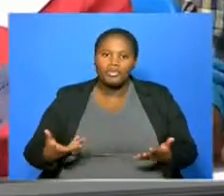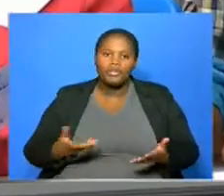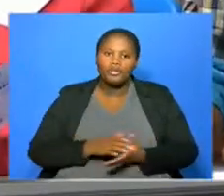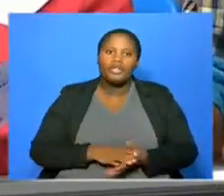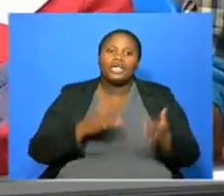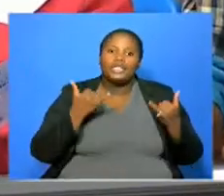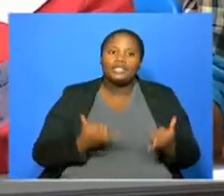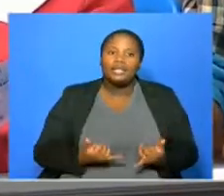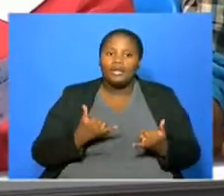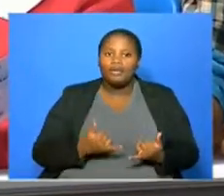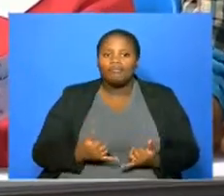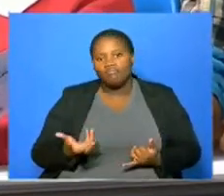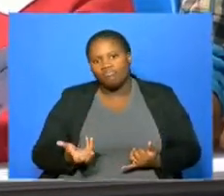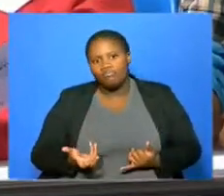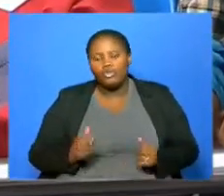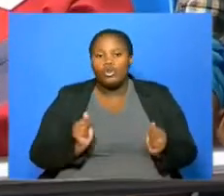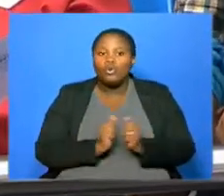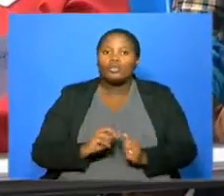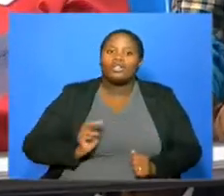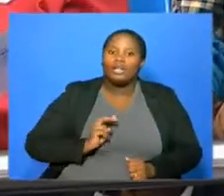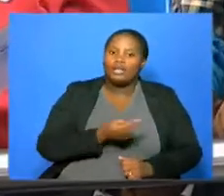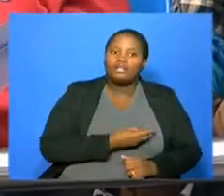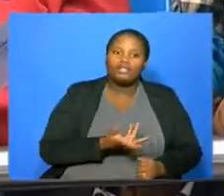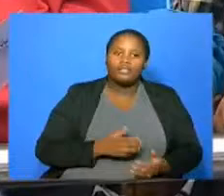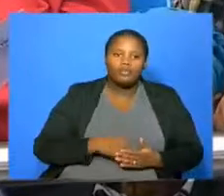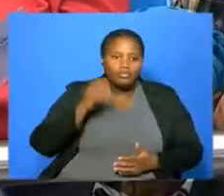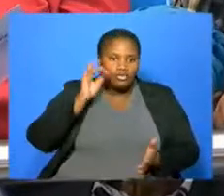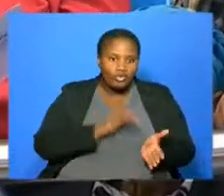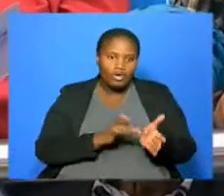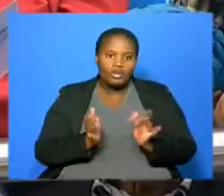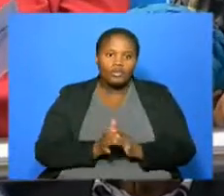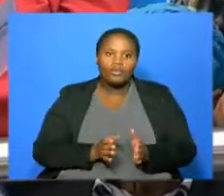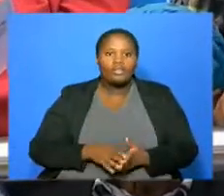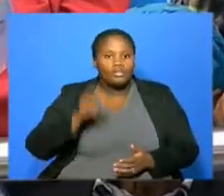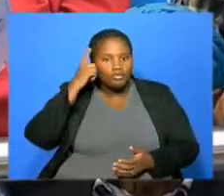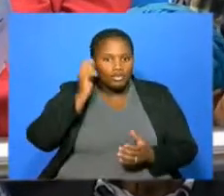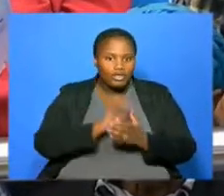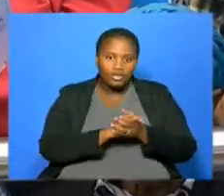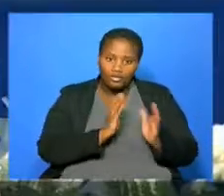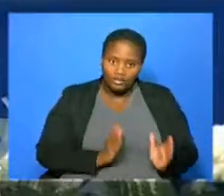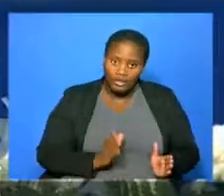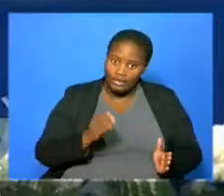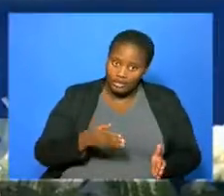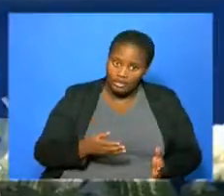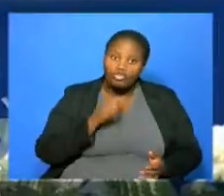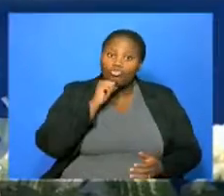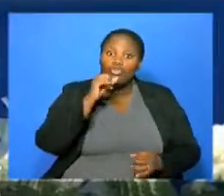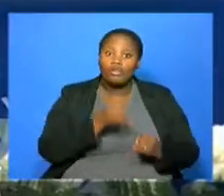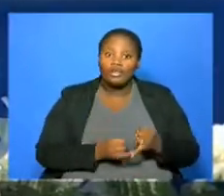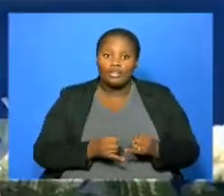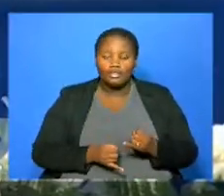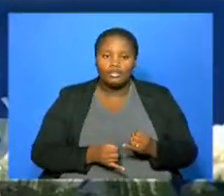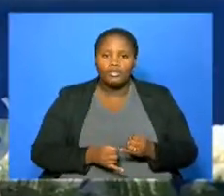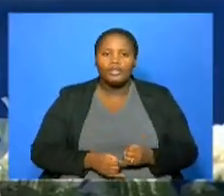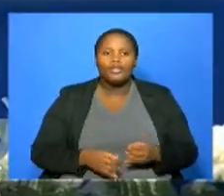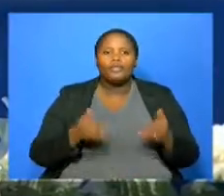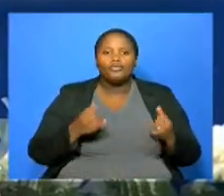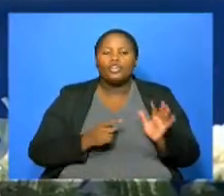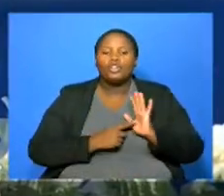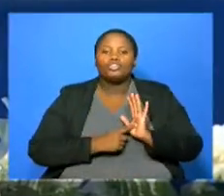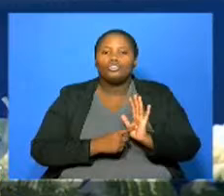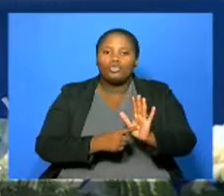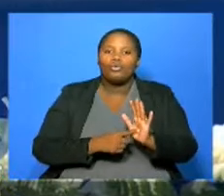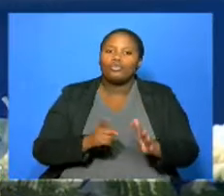experience. However, to us Christians, that is not the end. It